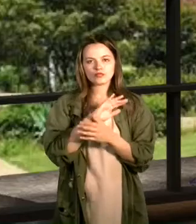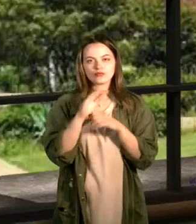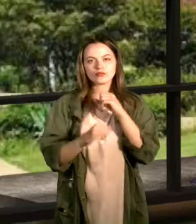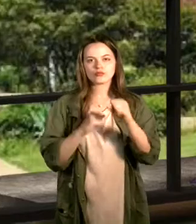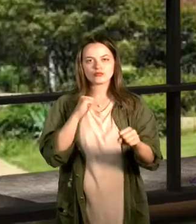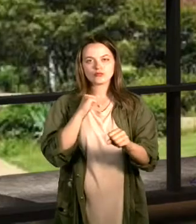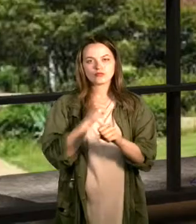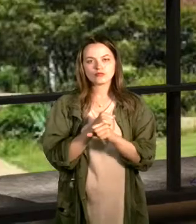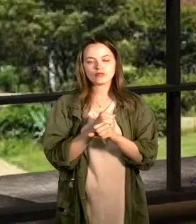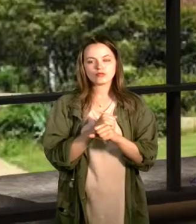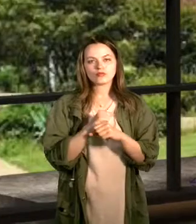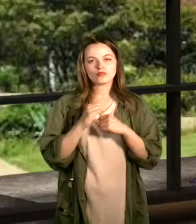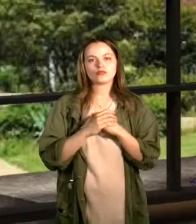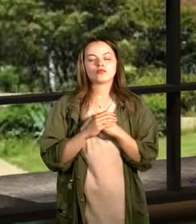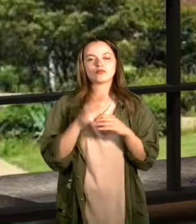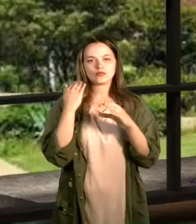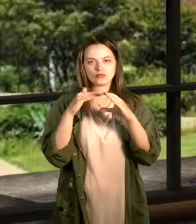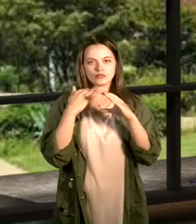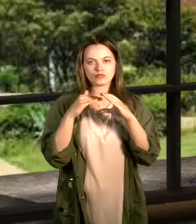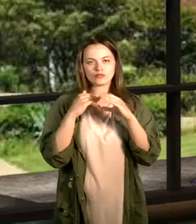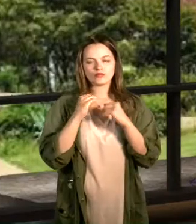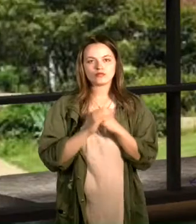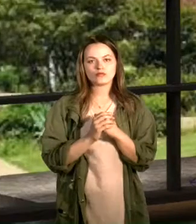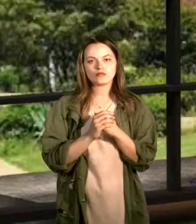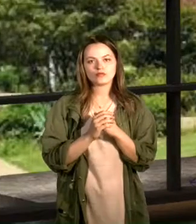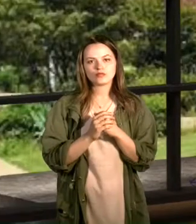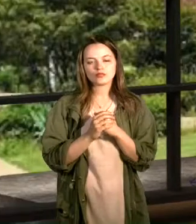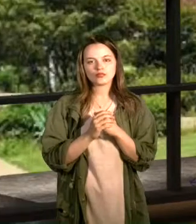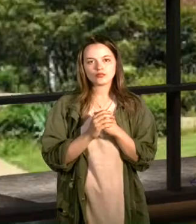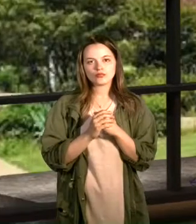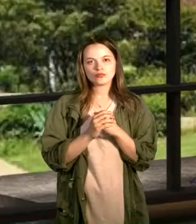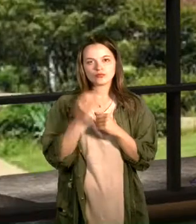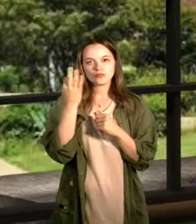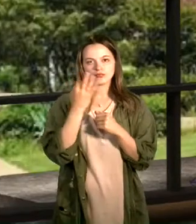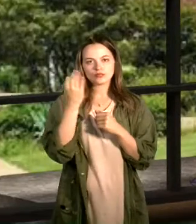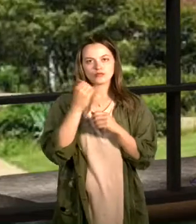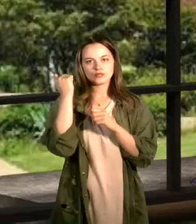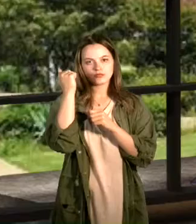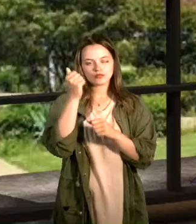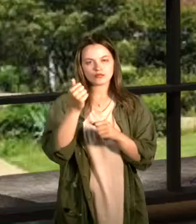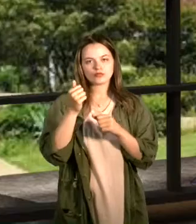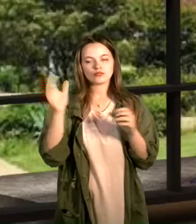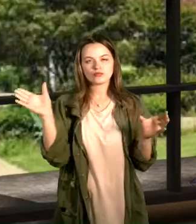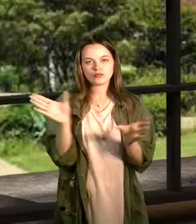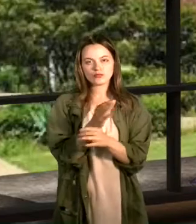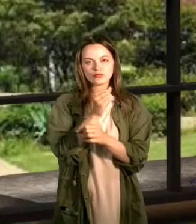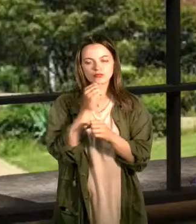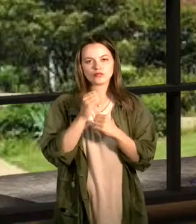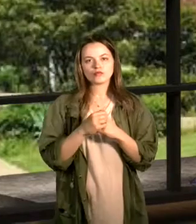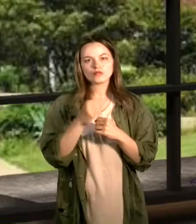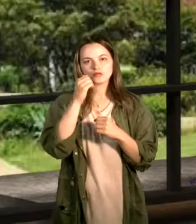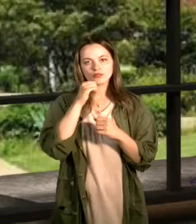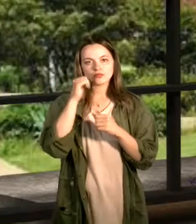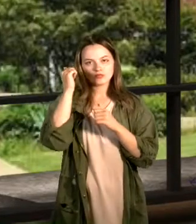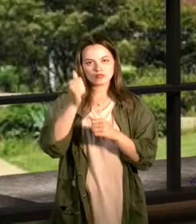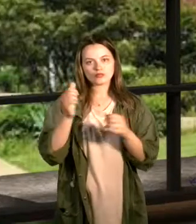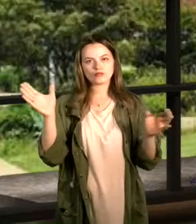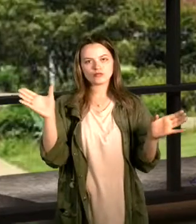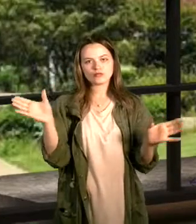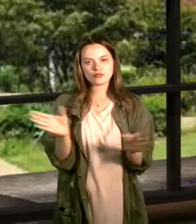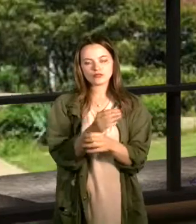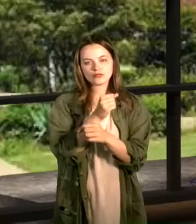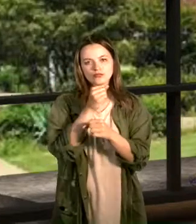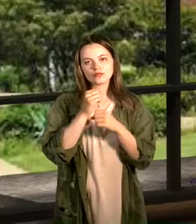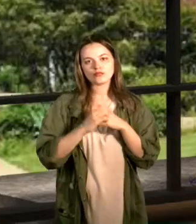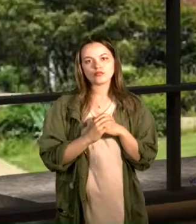If you are interested, contact parklandjvgoalie@gmail.com. On Friday, baseball beat Hazleton 6-3, softball dominated William